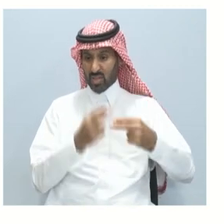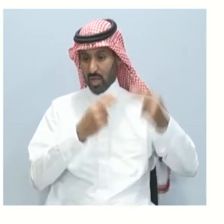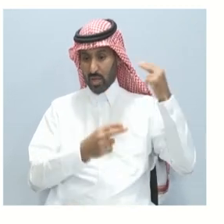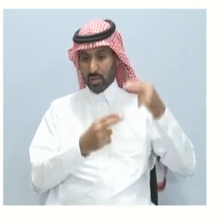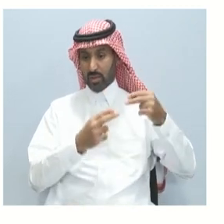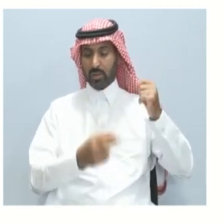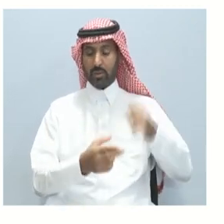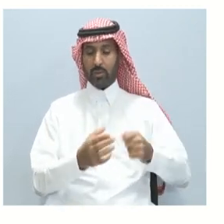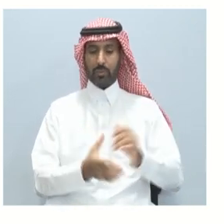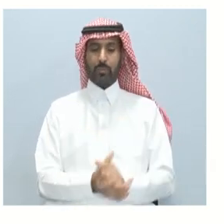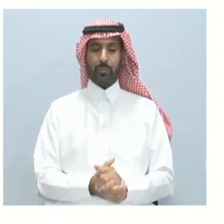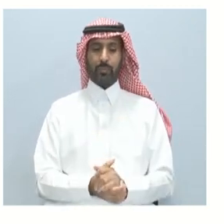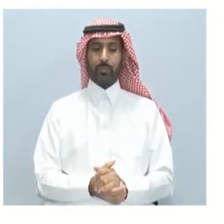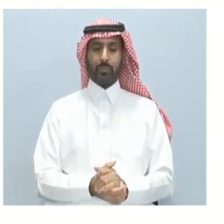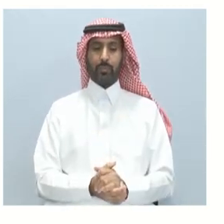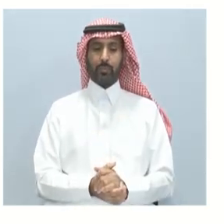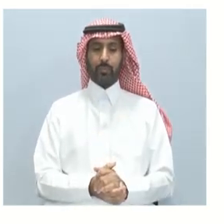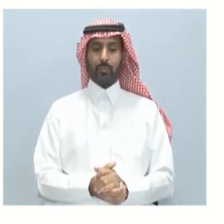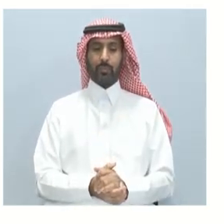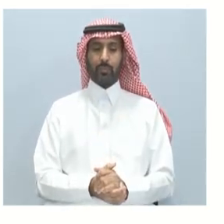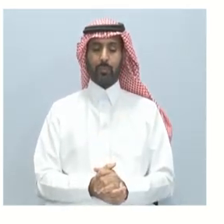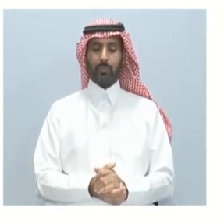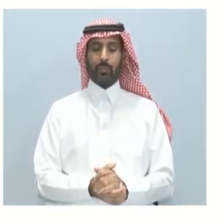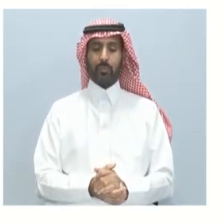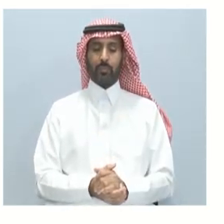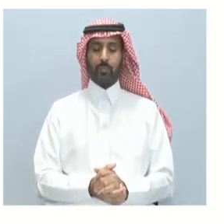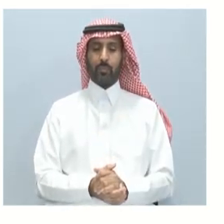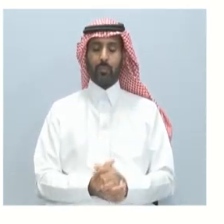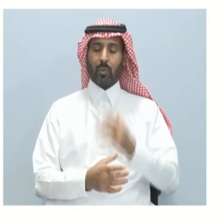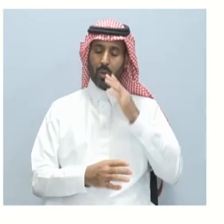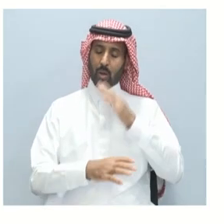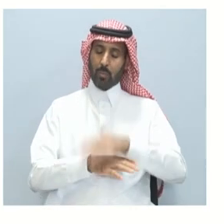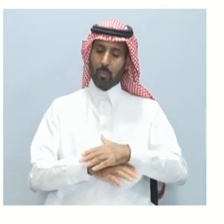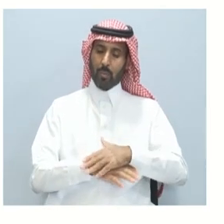and philosophy. Serene. Calm,